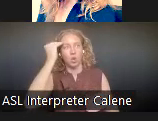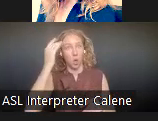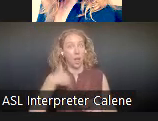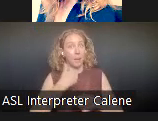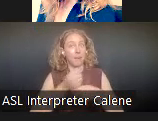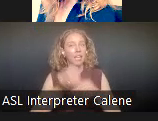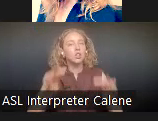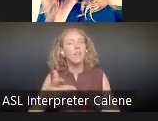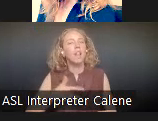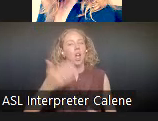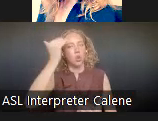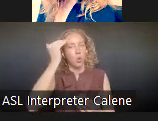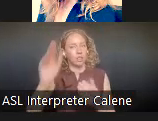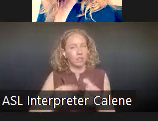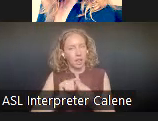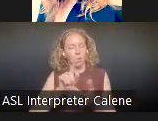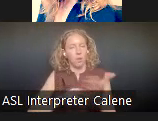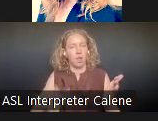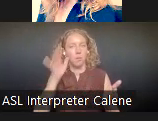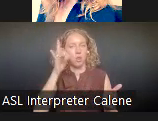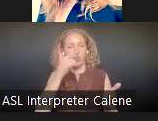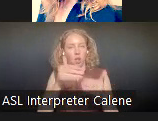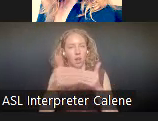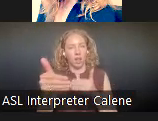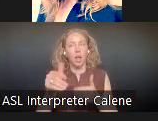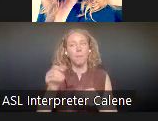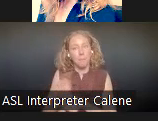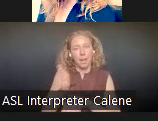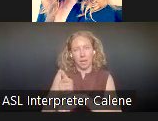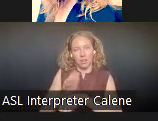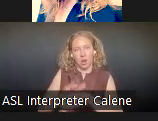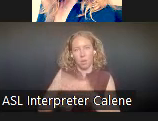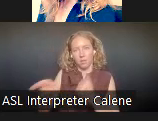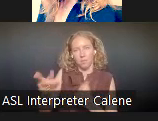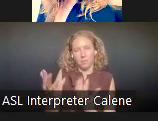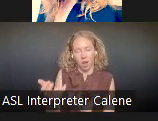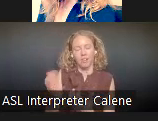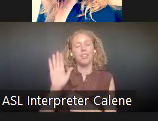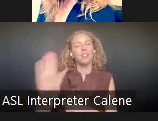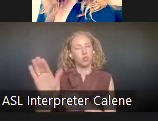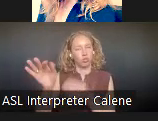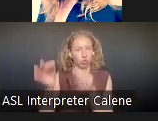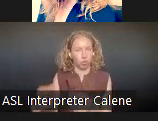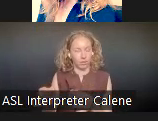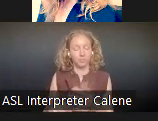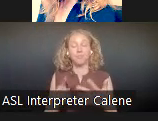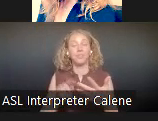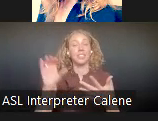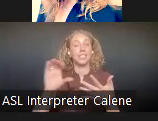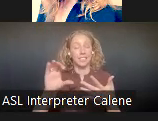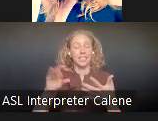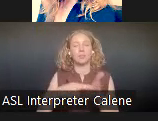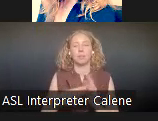decision about what it is that they want, because this is their choice. The C in victim stands for